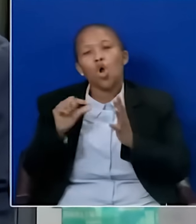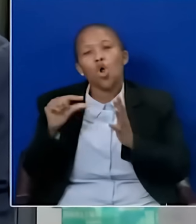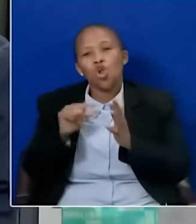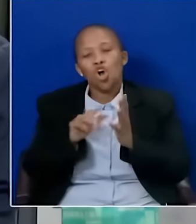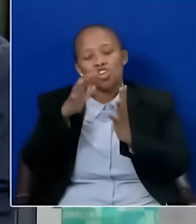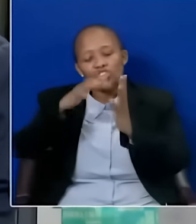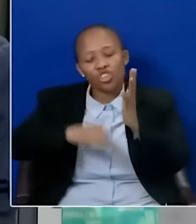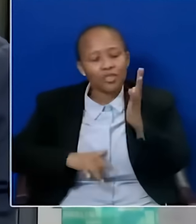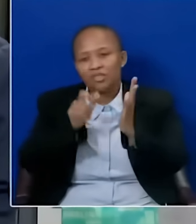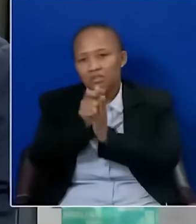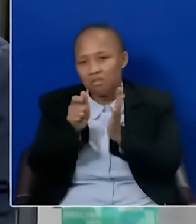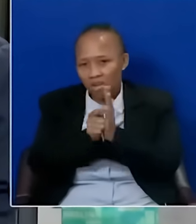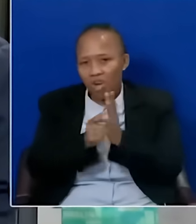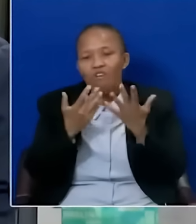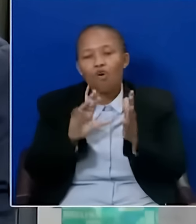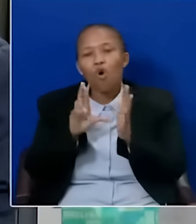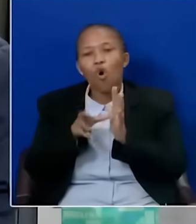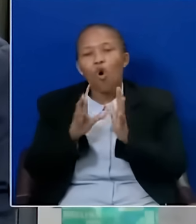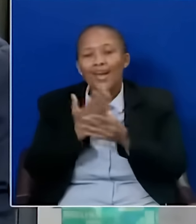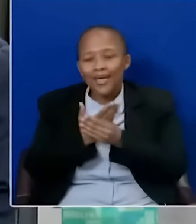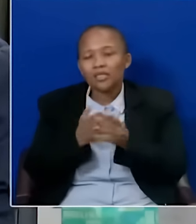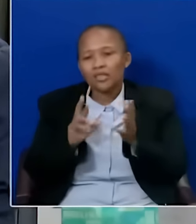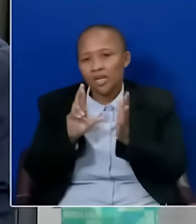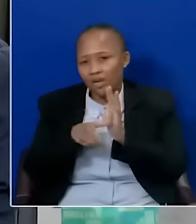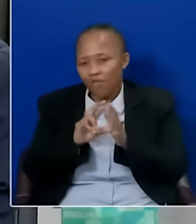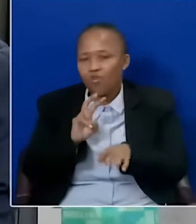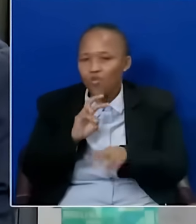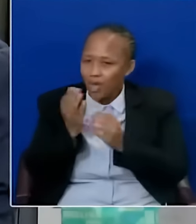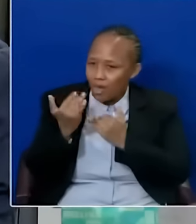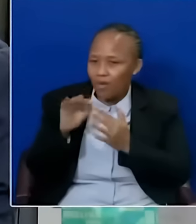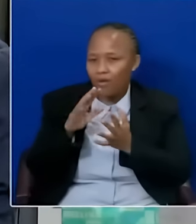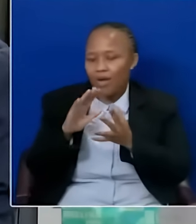I expect it to be in the case file with the signature of the person who reviewed it.